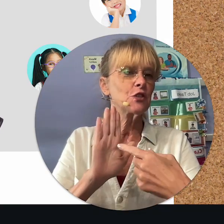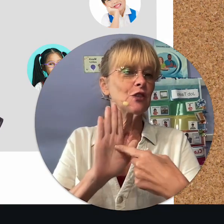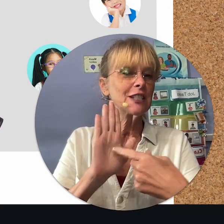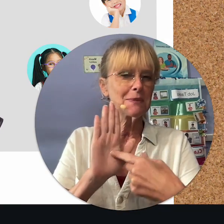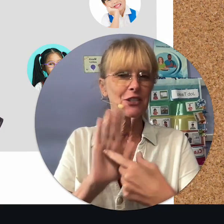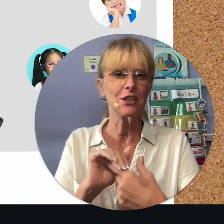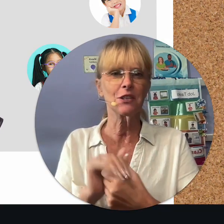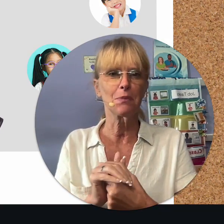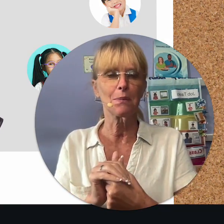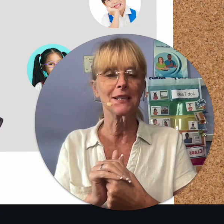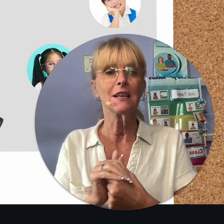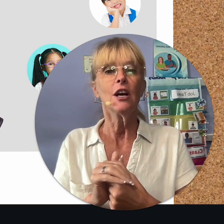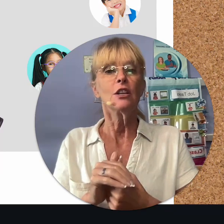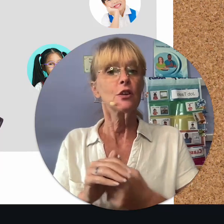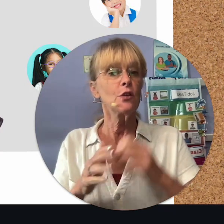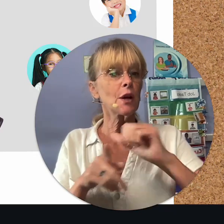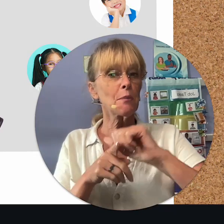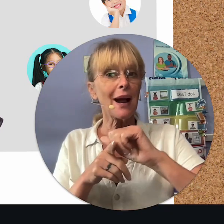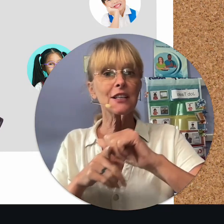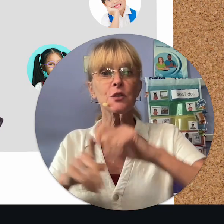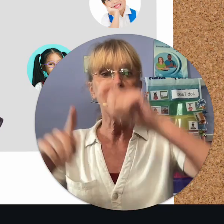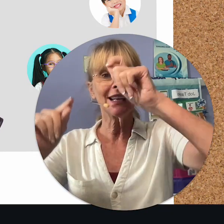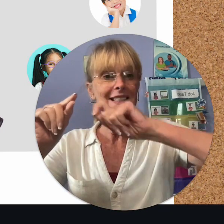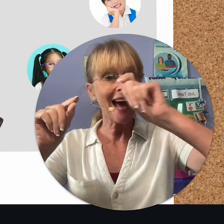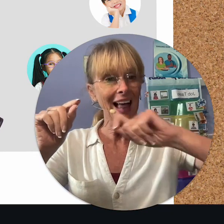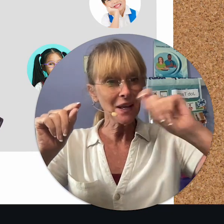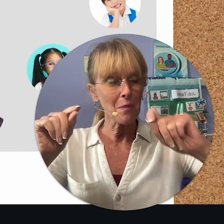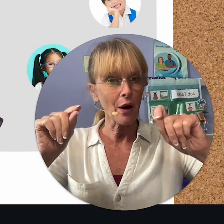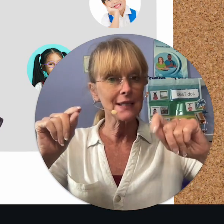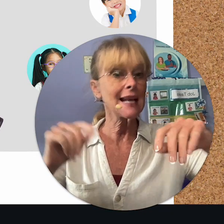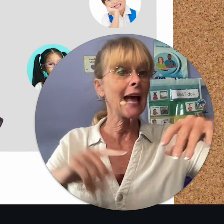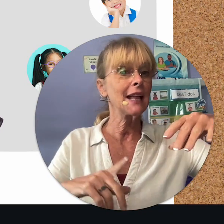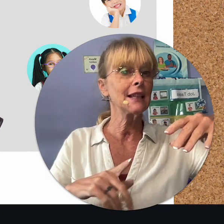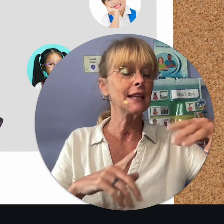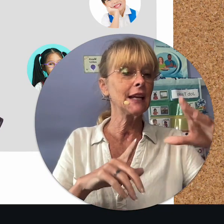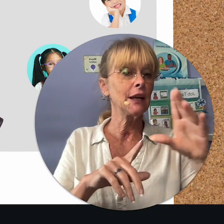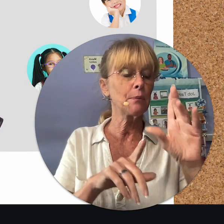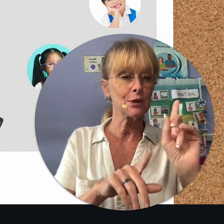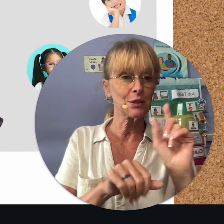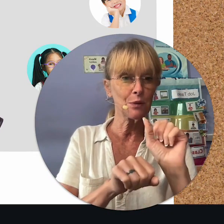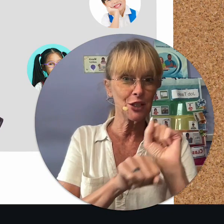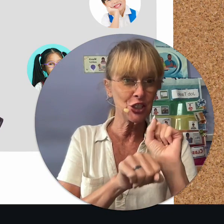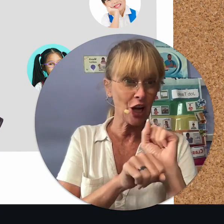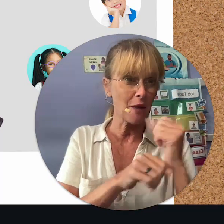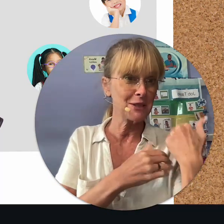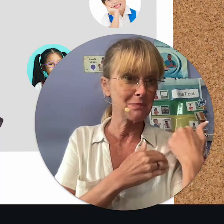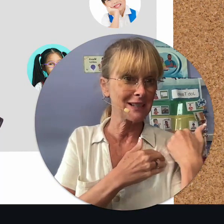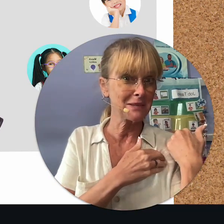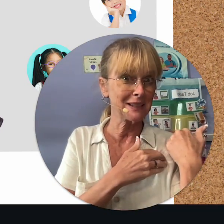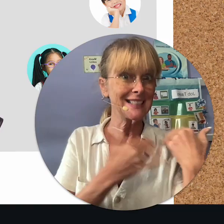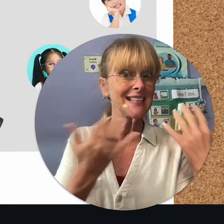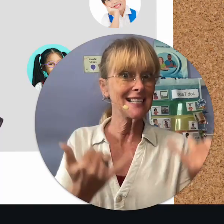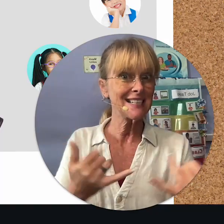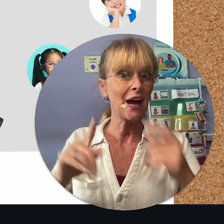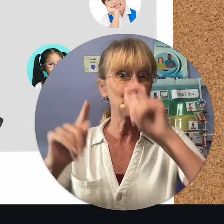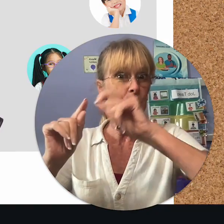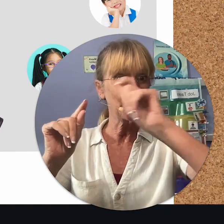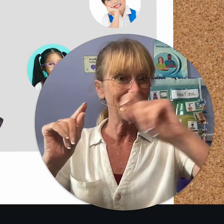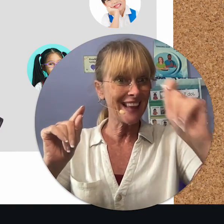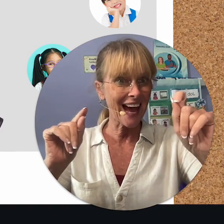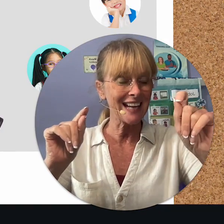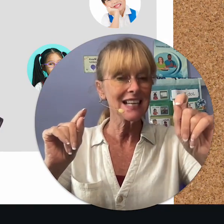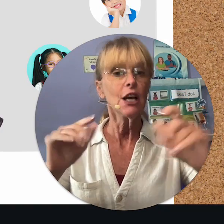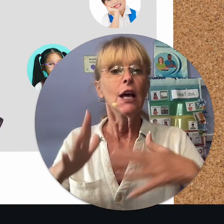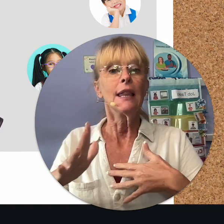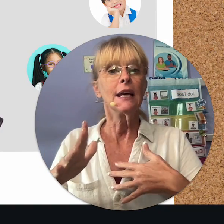just for demonstration purpose. So you can practice writing tally marks, and the person with the job responsibility is now